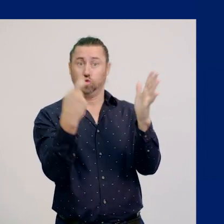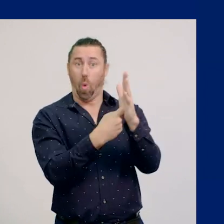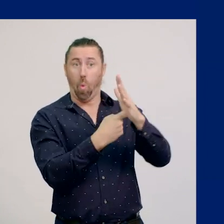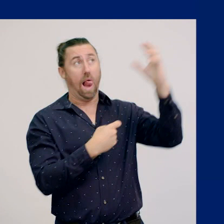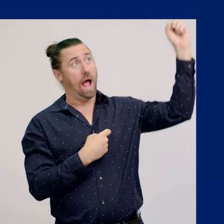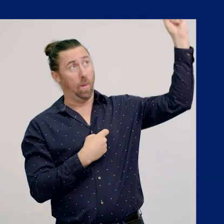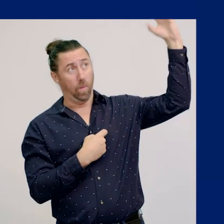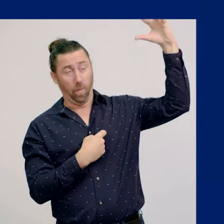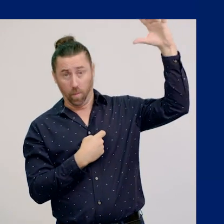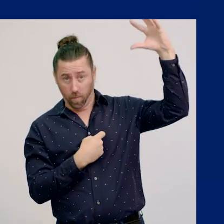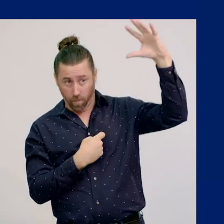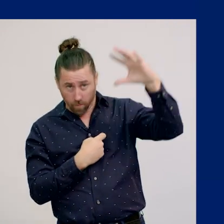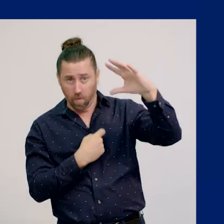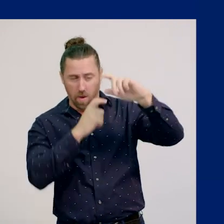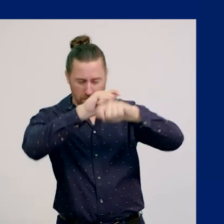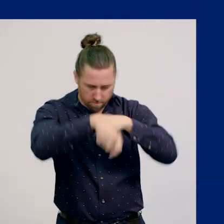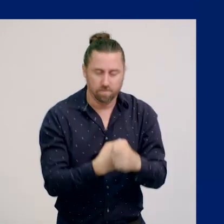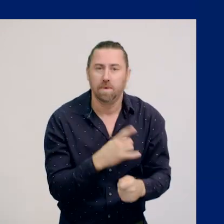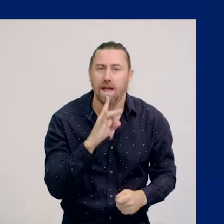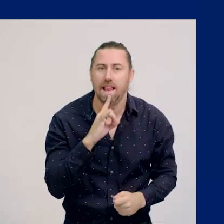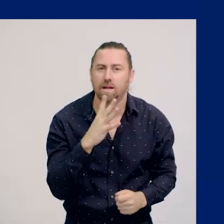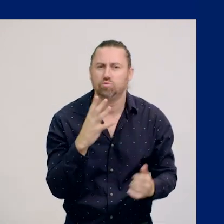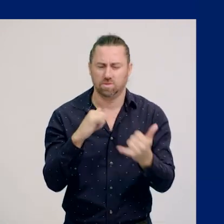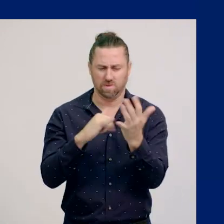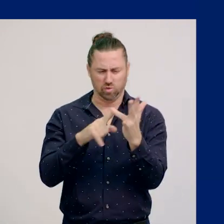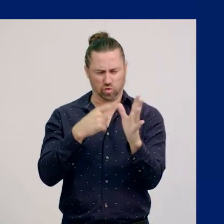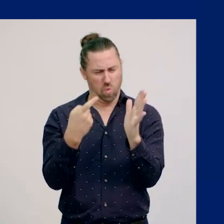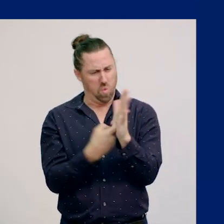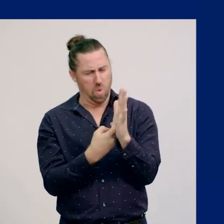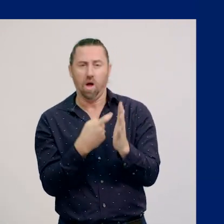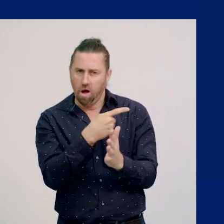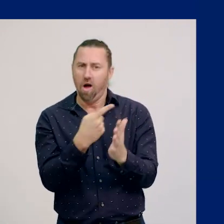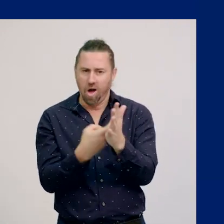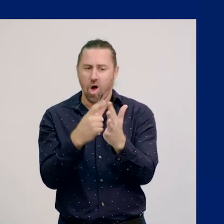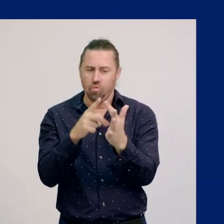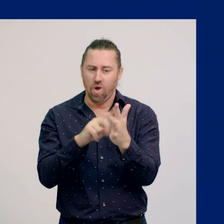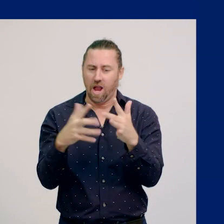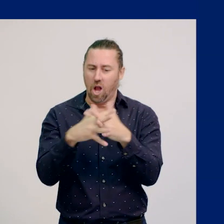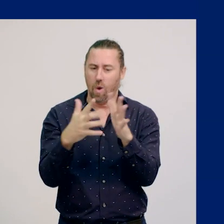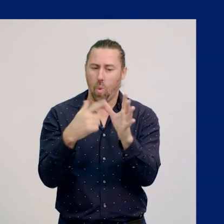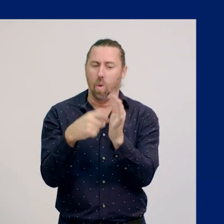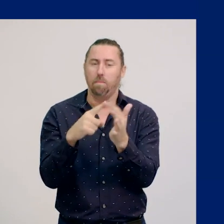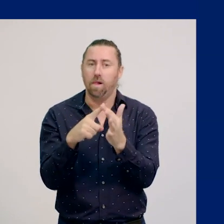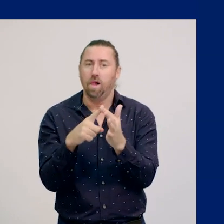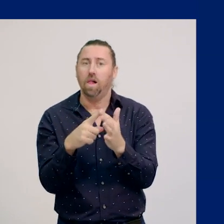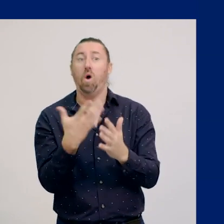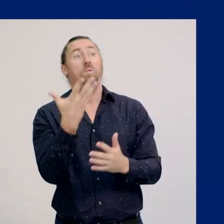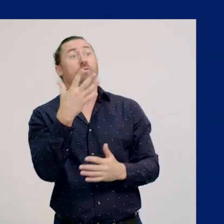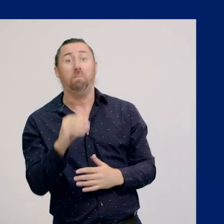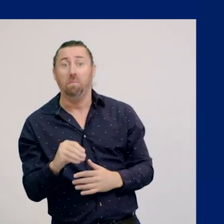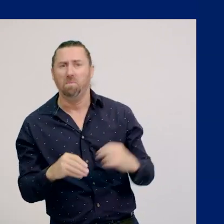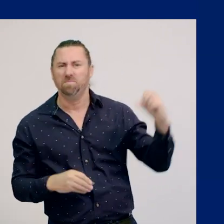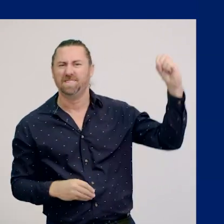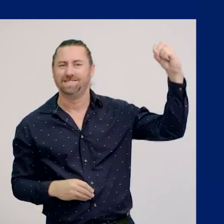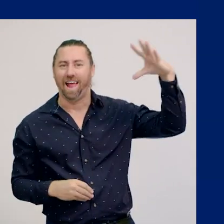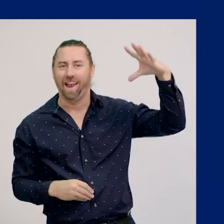energy into electrical energy. Solar energy is a renewable energy source because it uses the light and heat